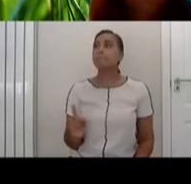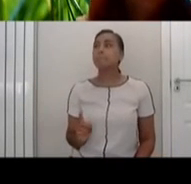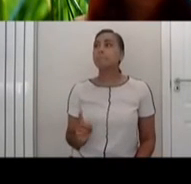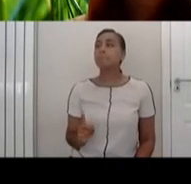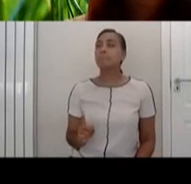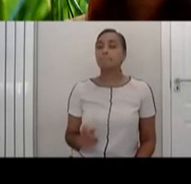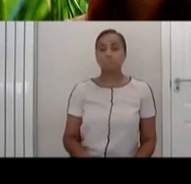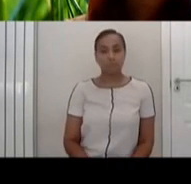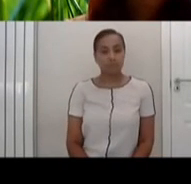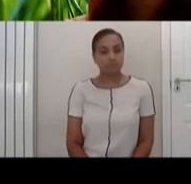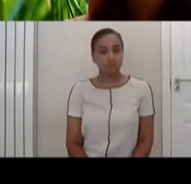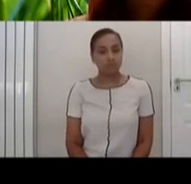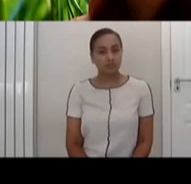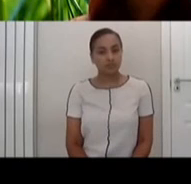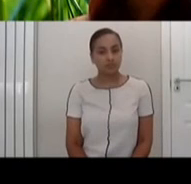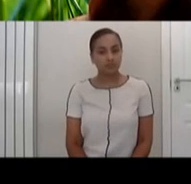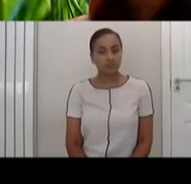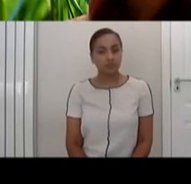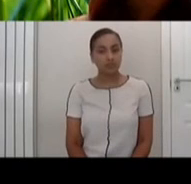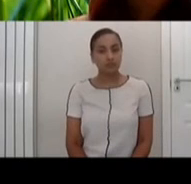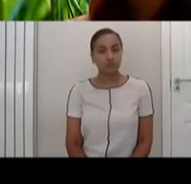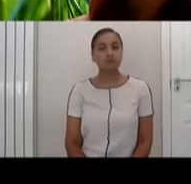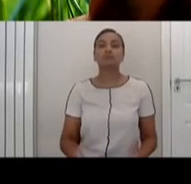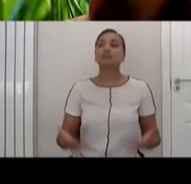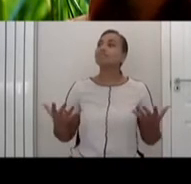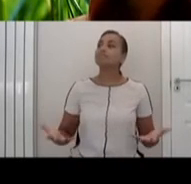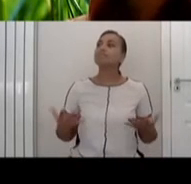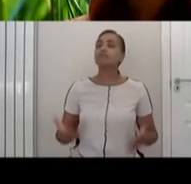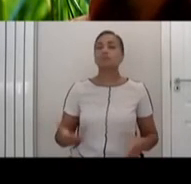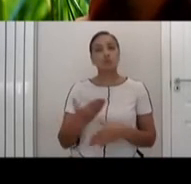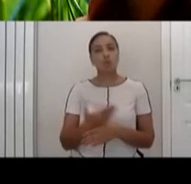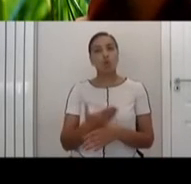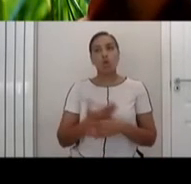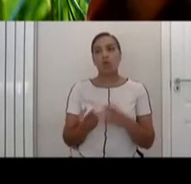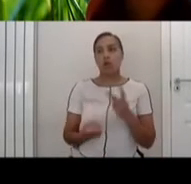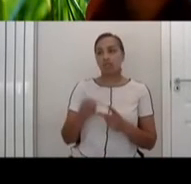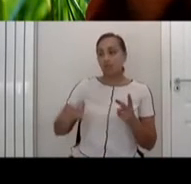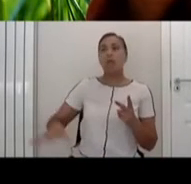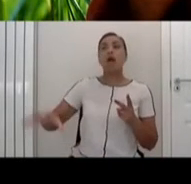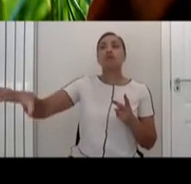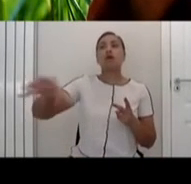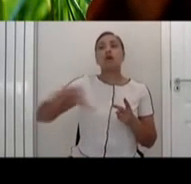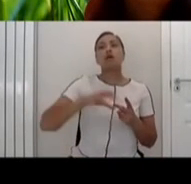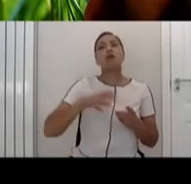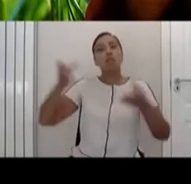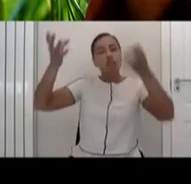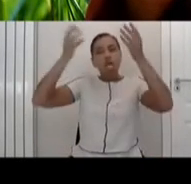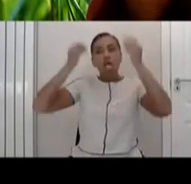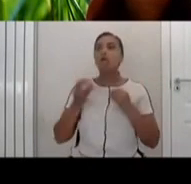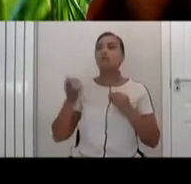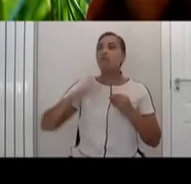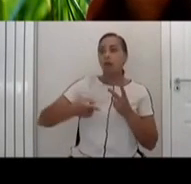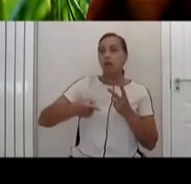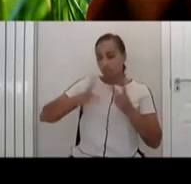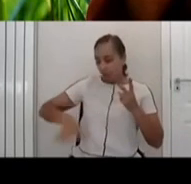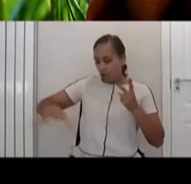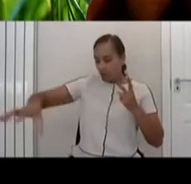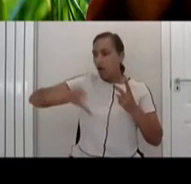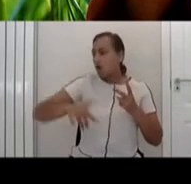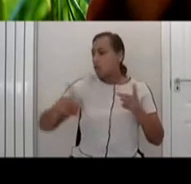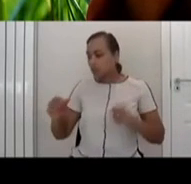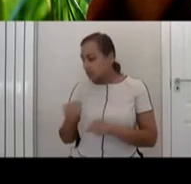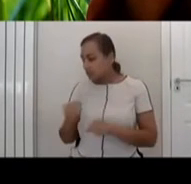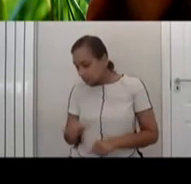back to the work that we're doing with other boroughs, and also learning from those areas of